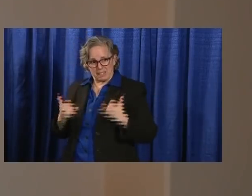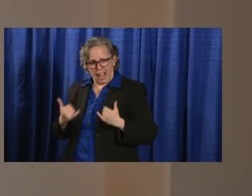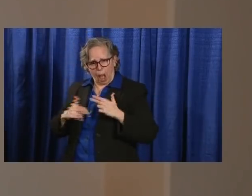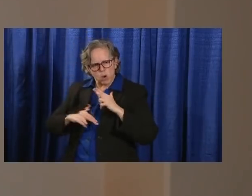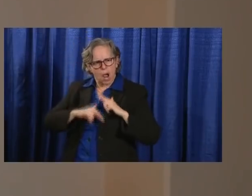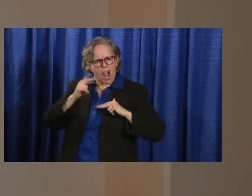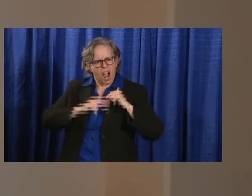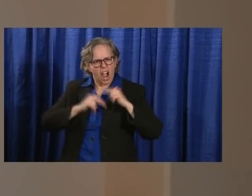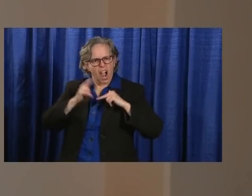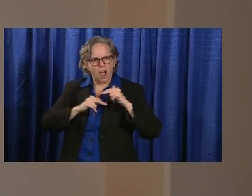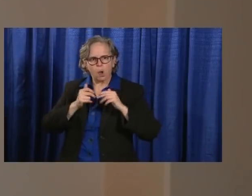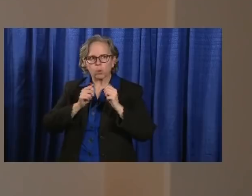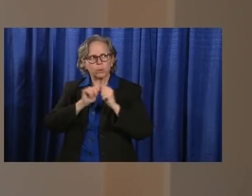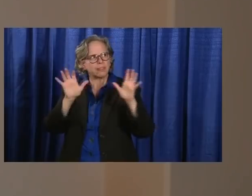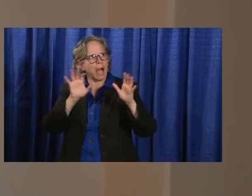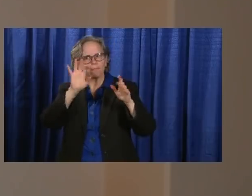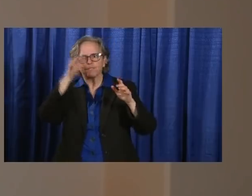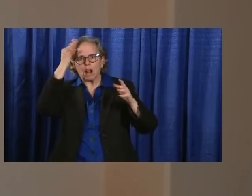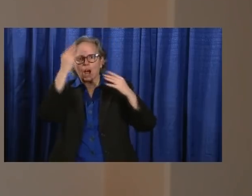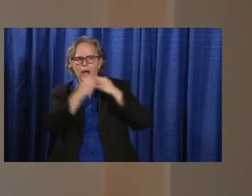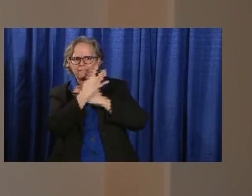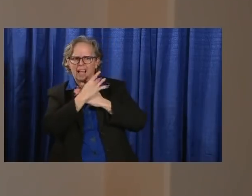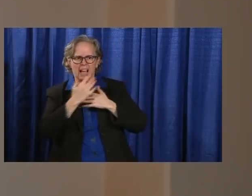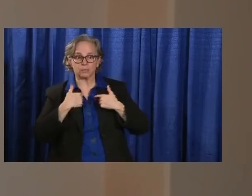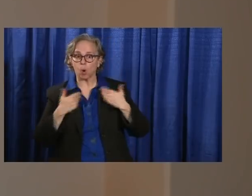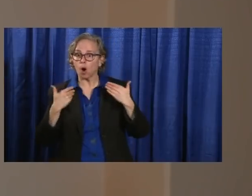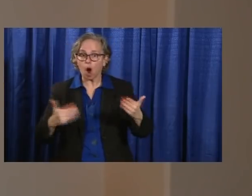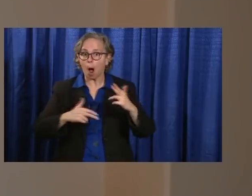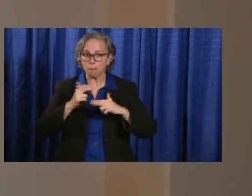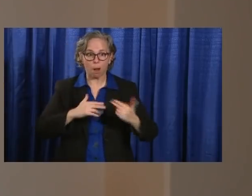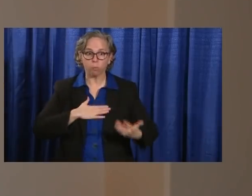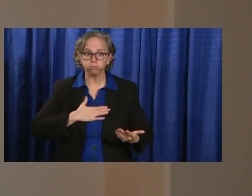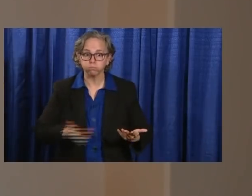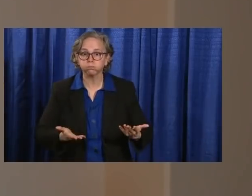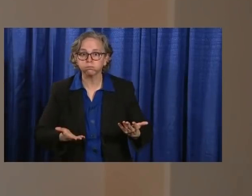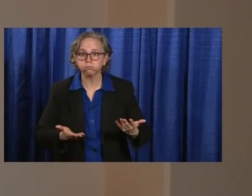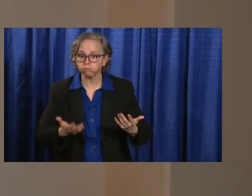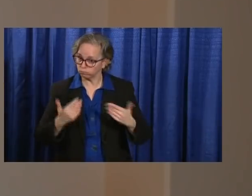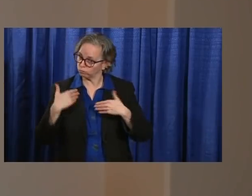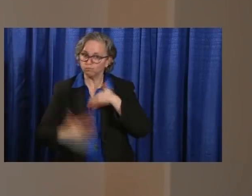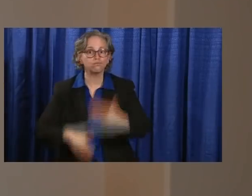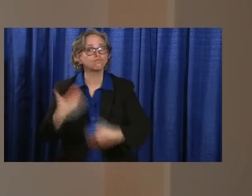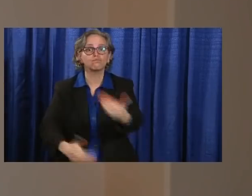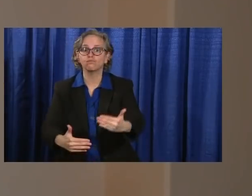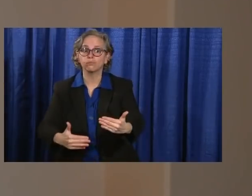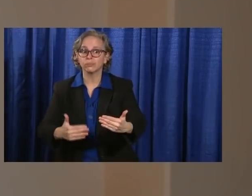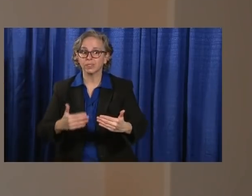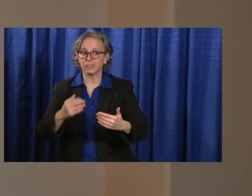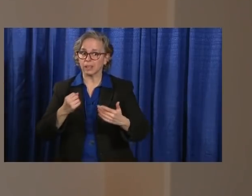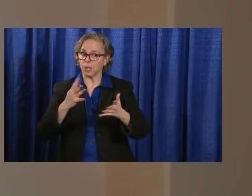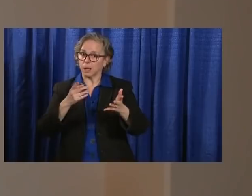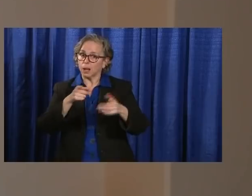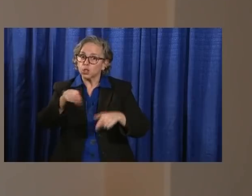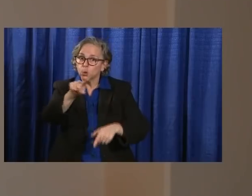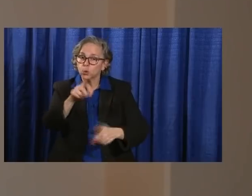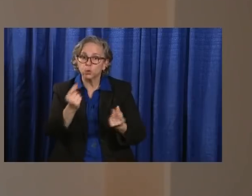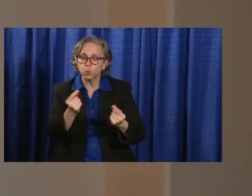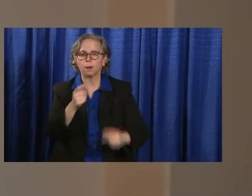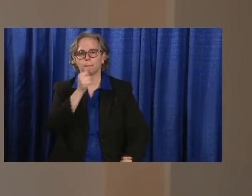but we're getting it ready anyway, and that will be out a while. So that's going to require patience. Thank you, Lieutenant